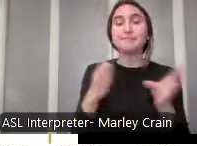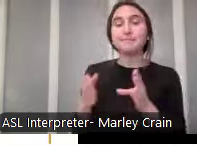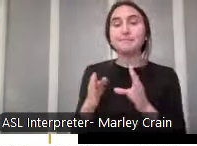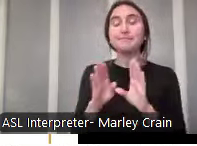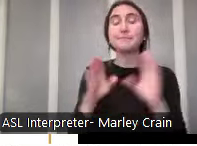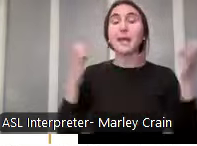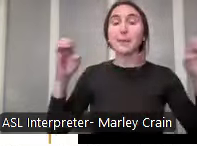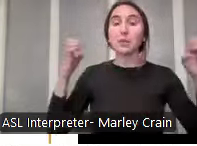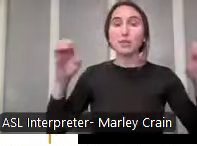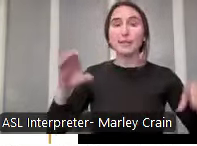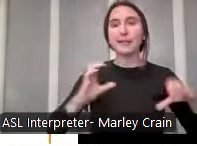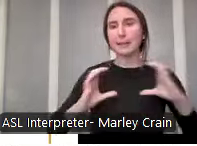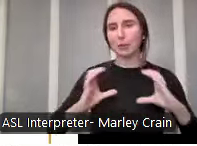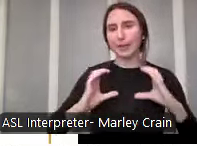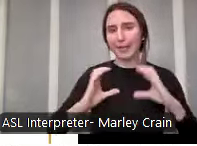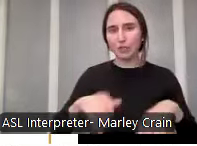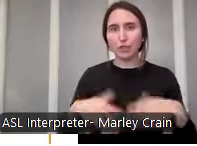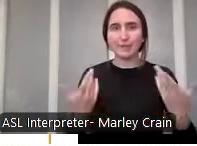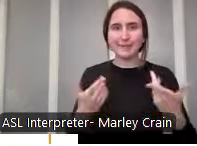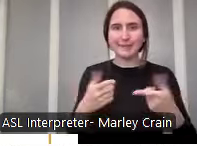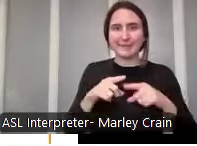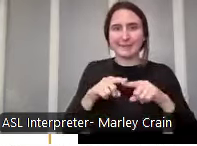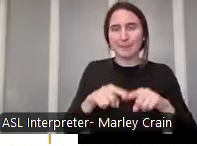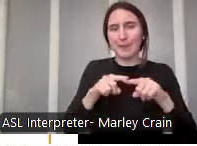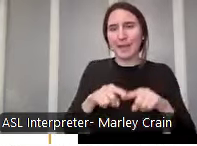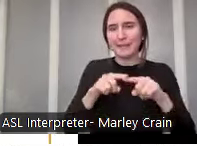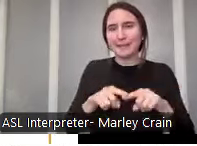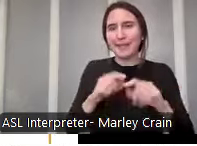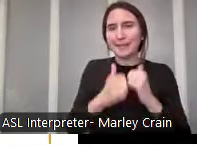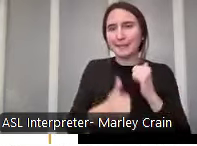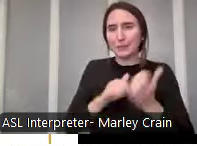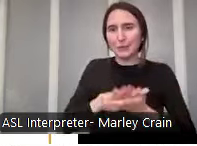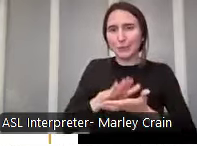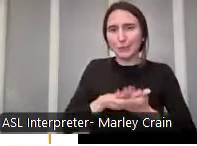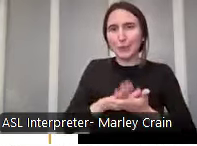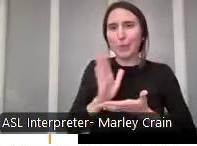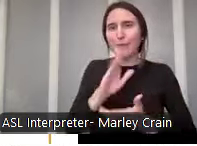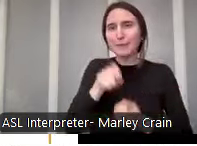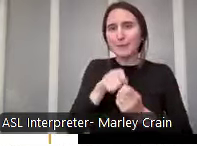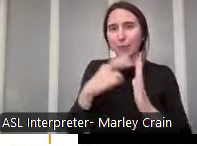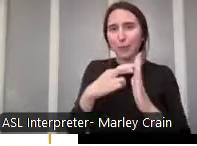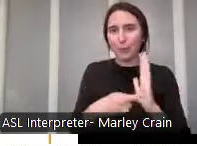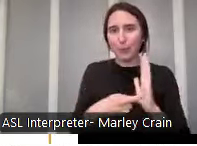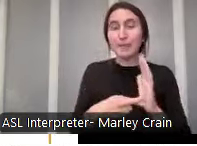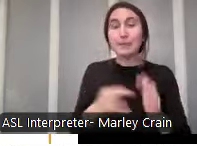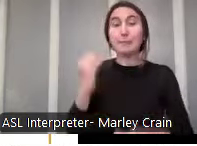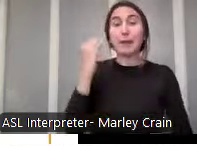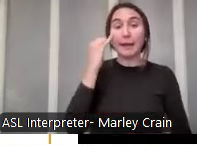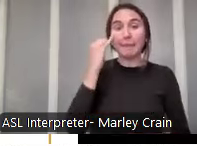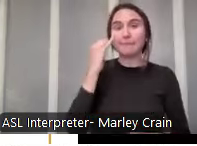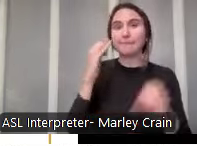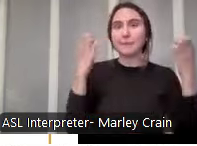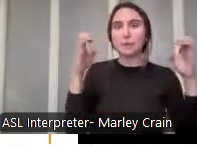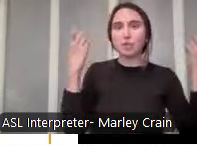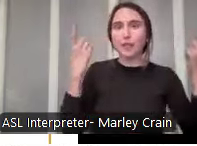it's something to talk to your student about and your school about, and make sure that you both know how that's going to work. It may